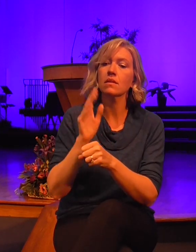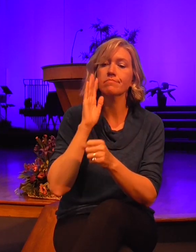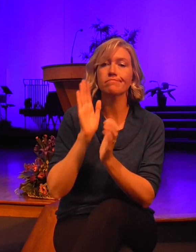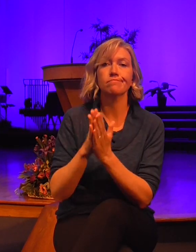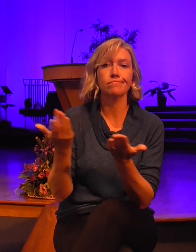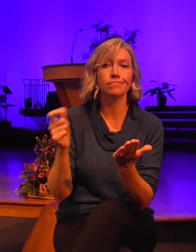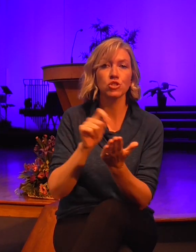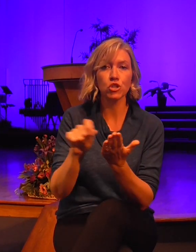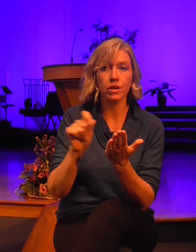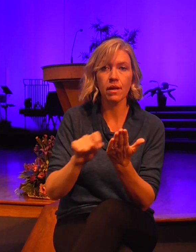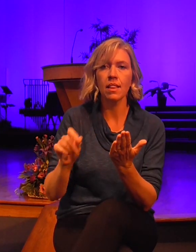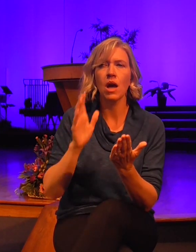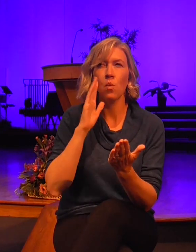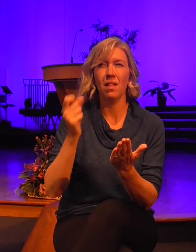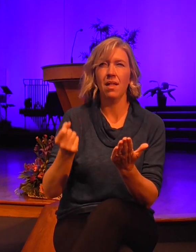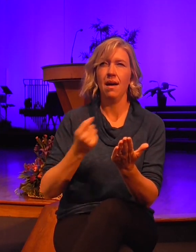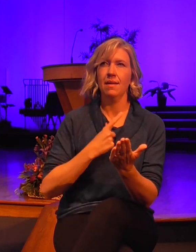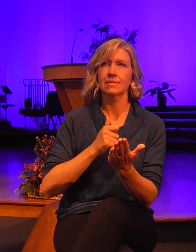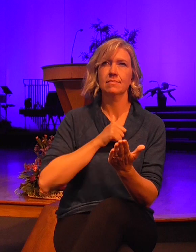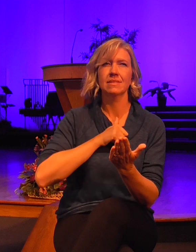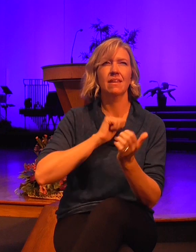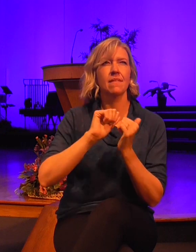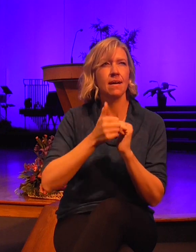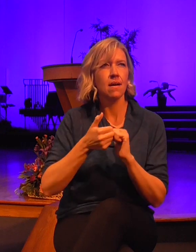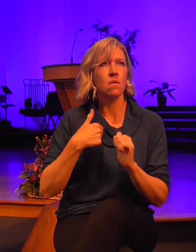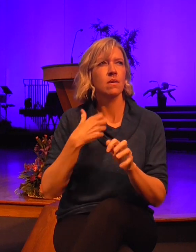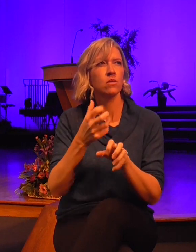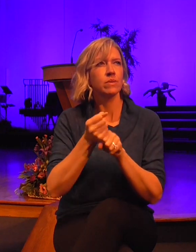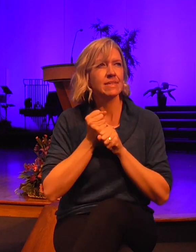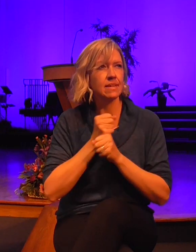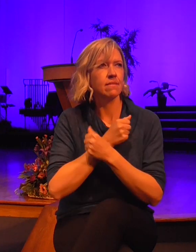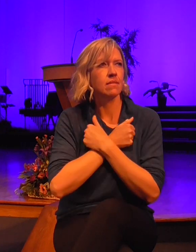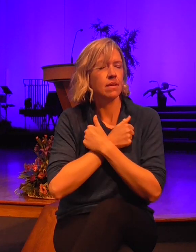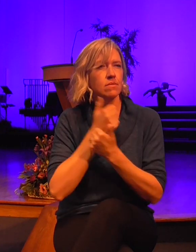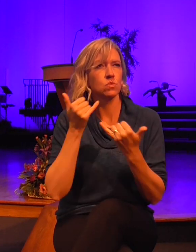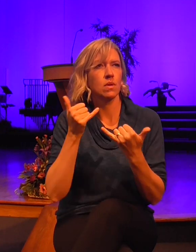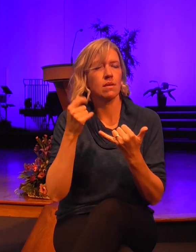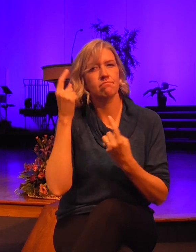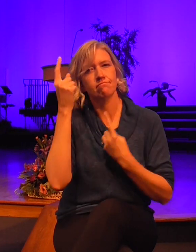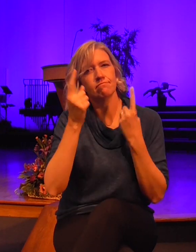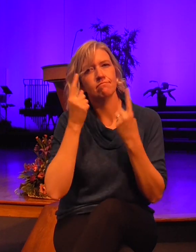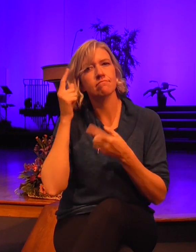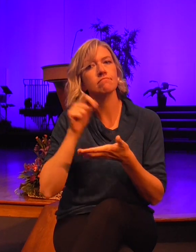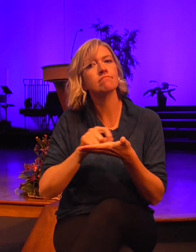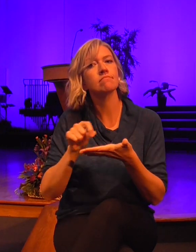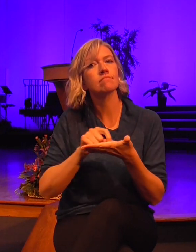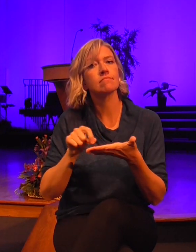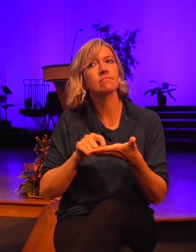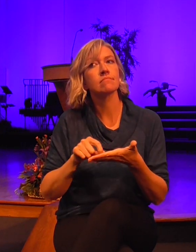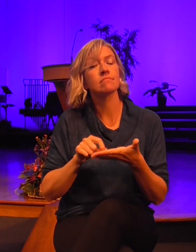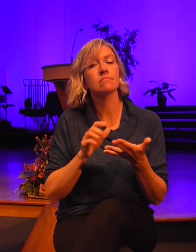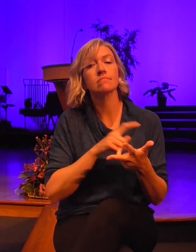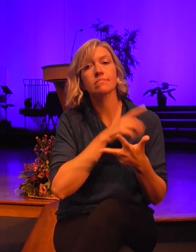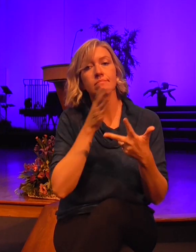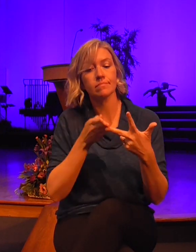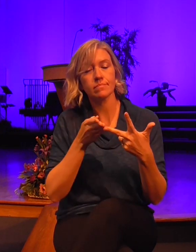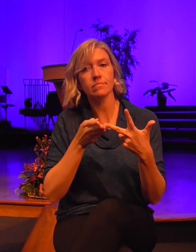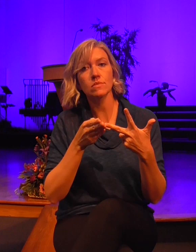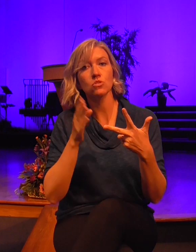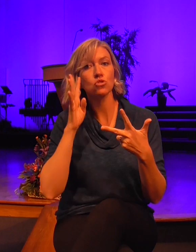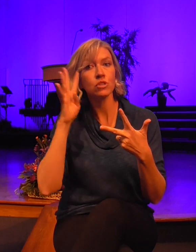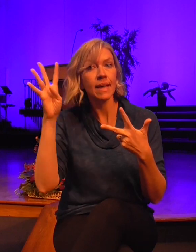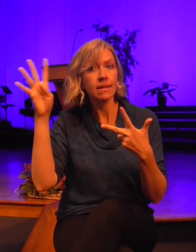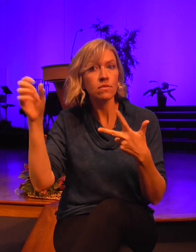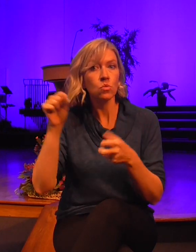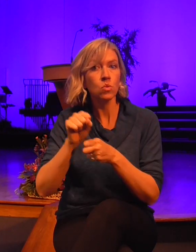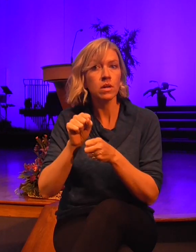myself, how did I receive love today? How did I receive love today? When it comes to creative work, I'm going to